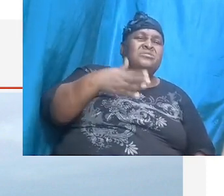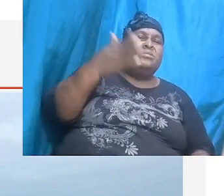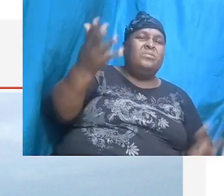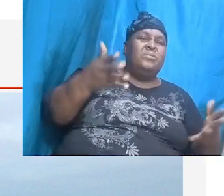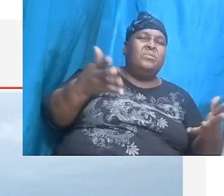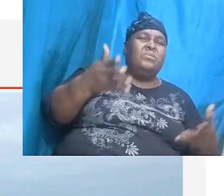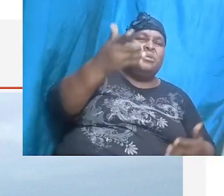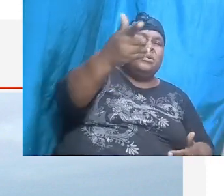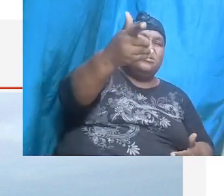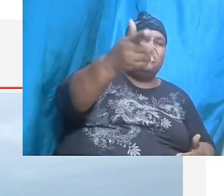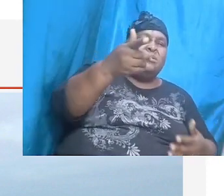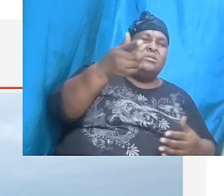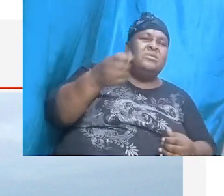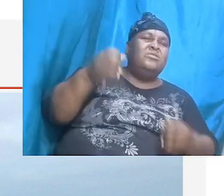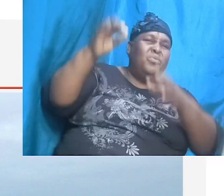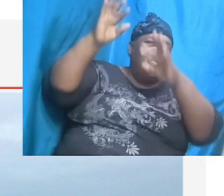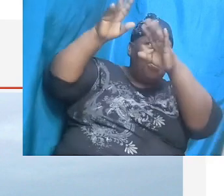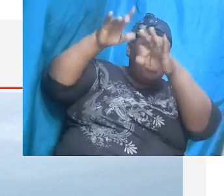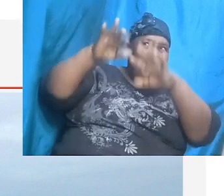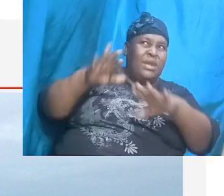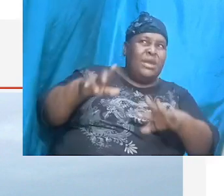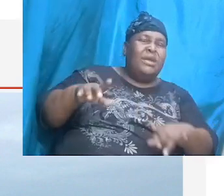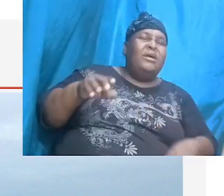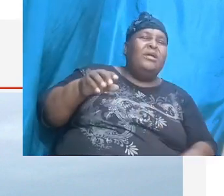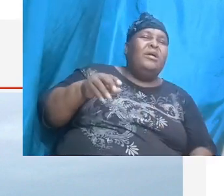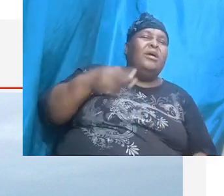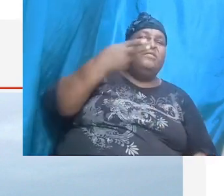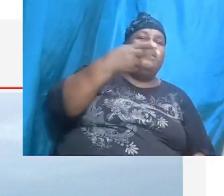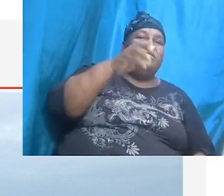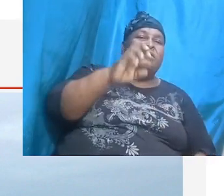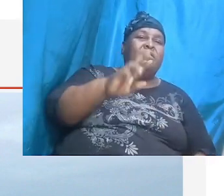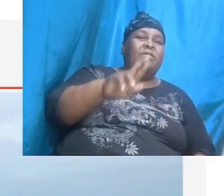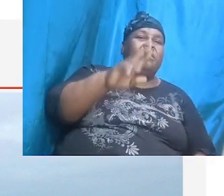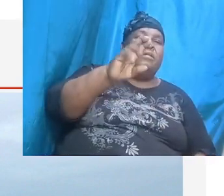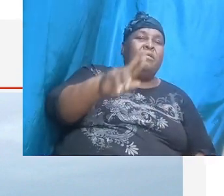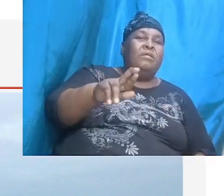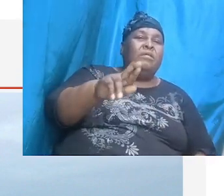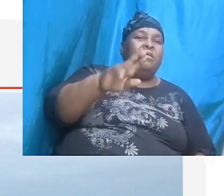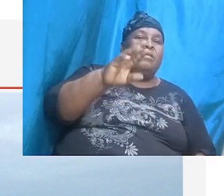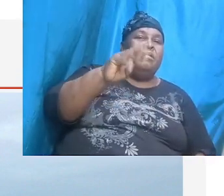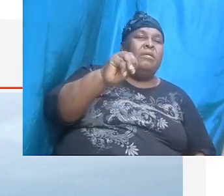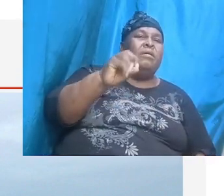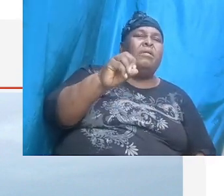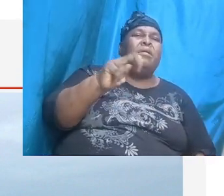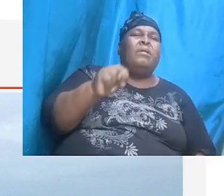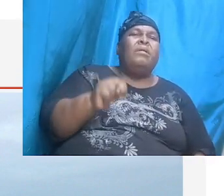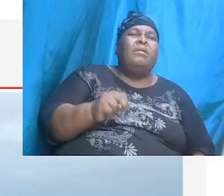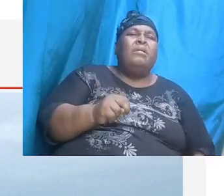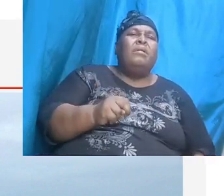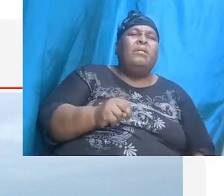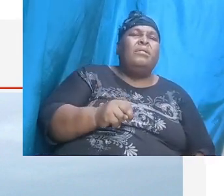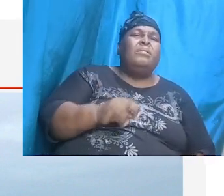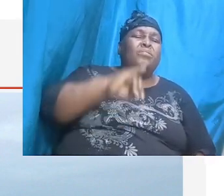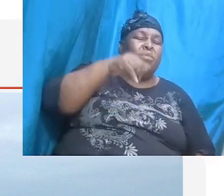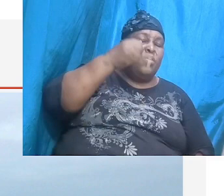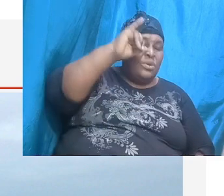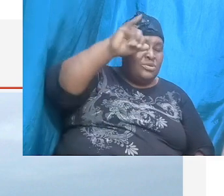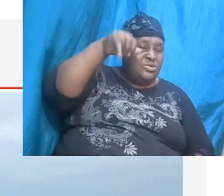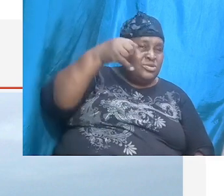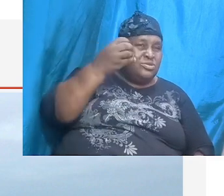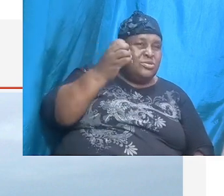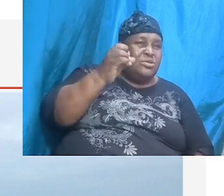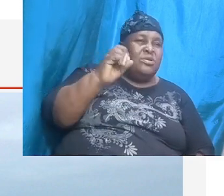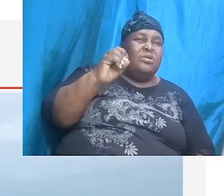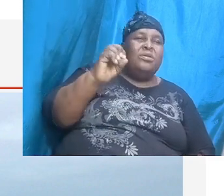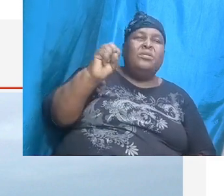practically on the northern border of what the Amorite kingdom used to be. As a matter of fact, when Joshua